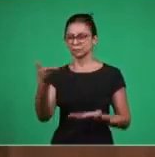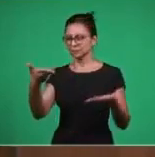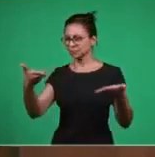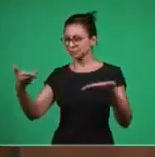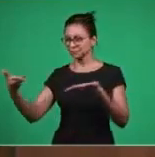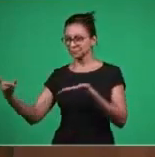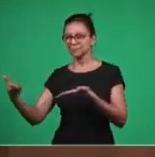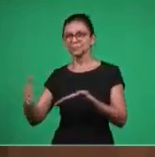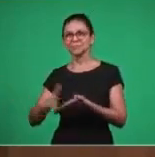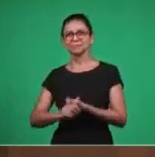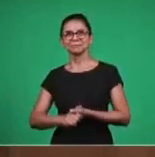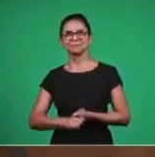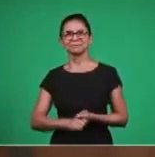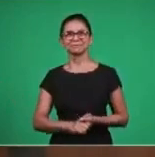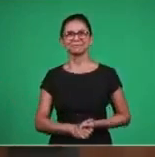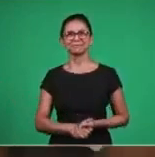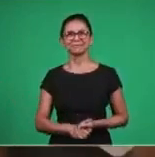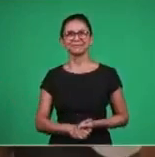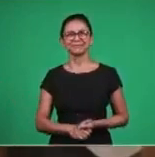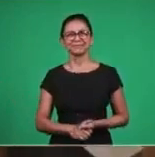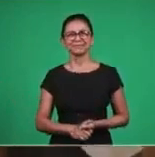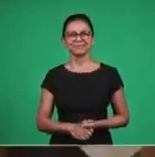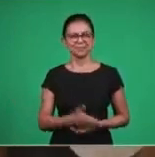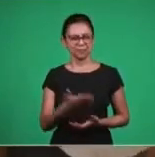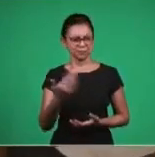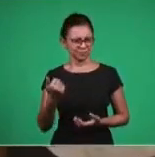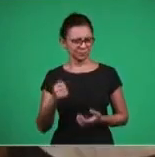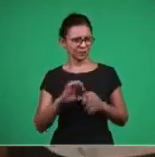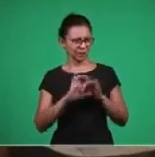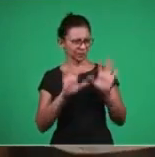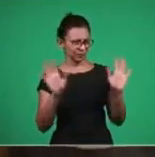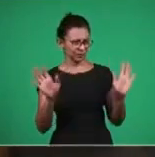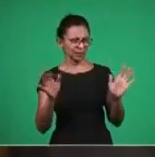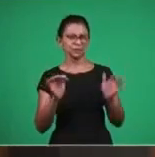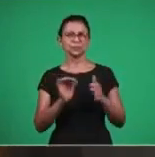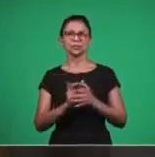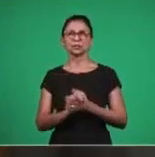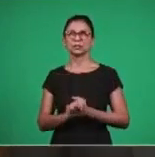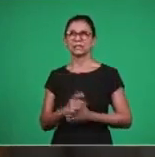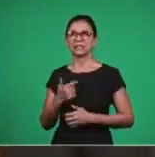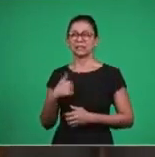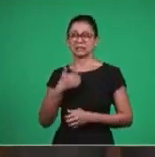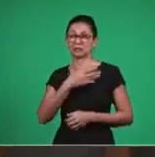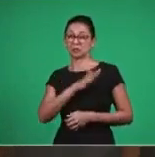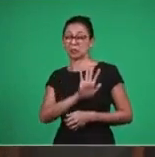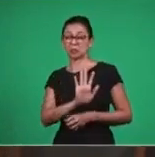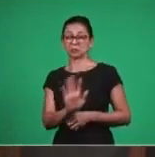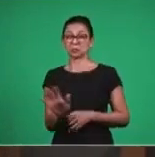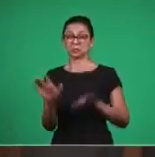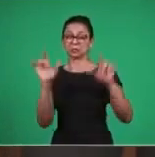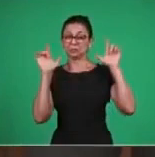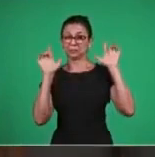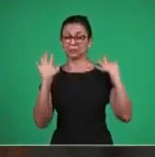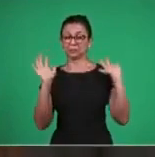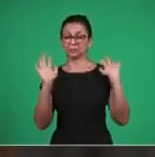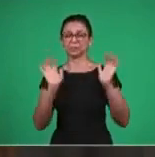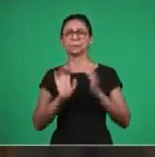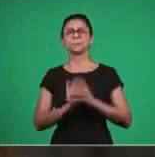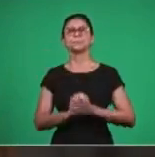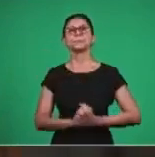ask the questions. I'll be around here. Is that right? So I don't have to get up and sit down all the